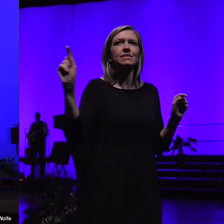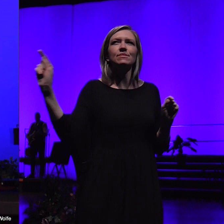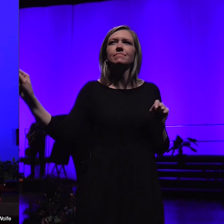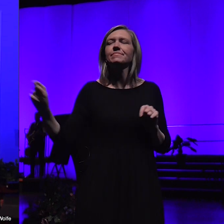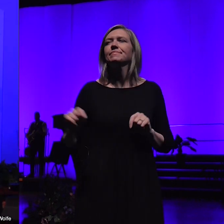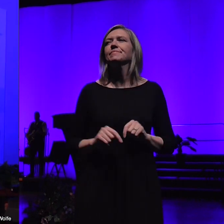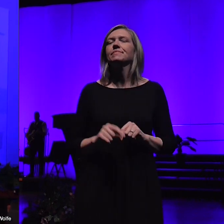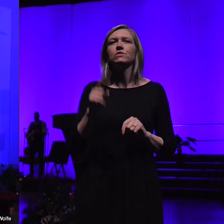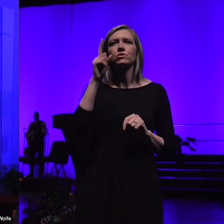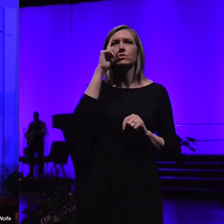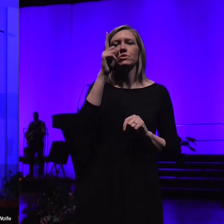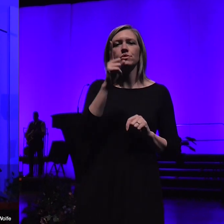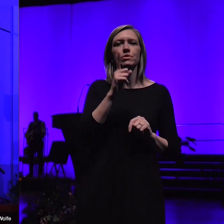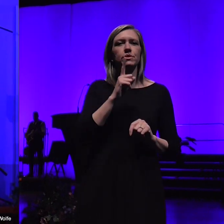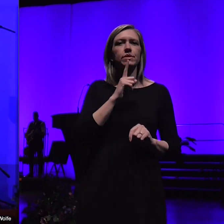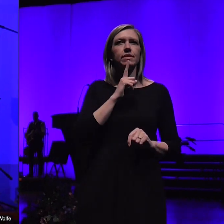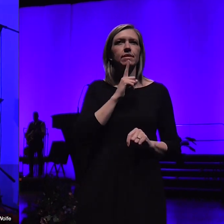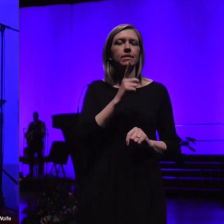face.